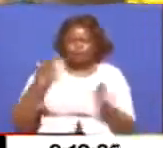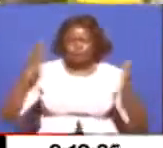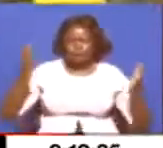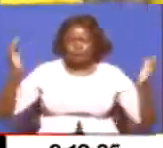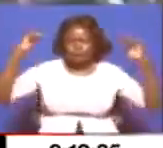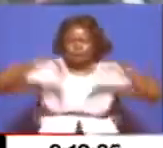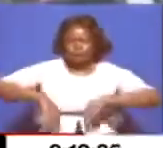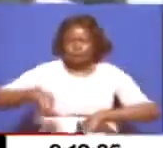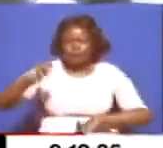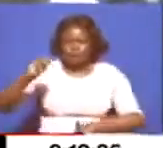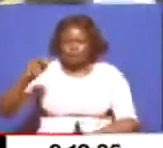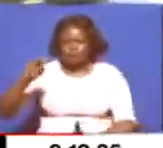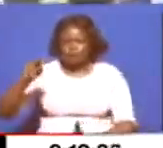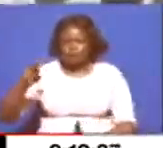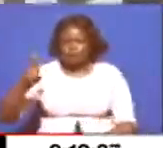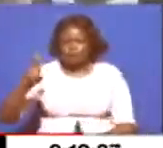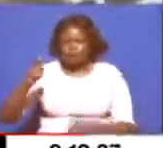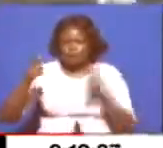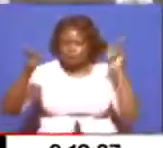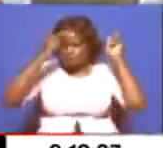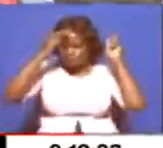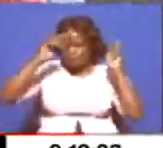in Kakamega County.